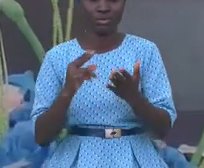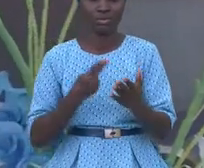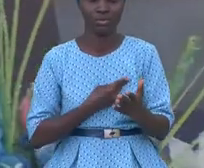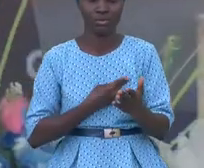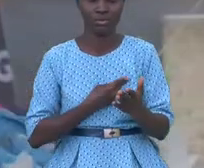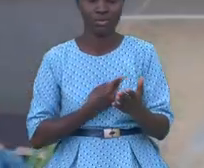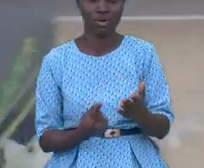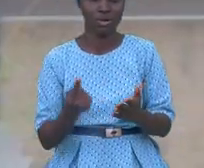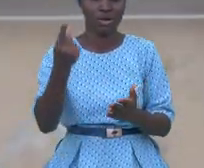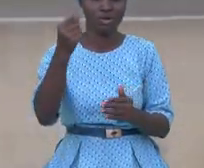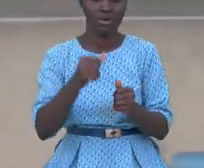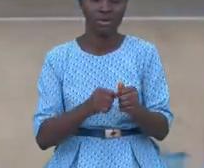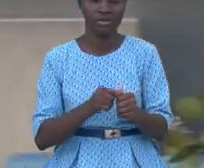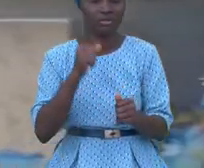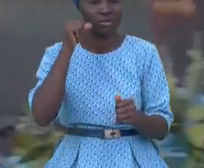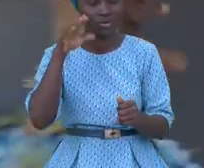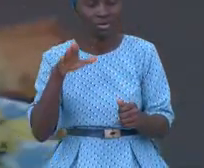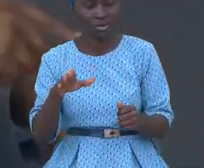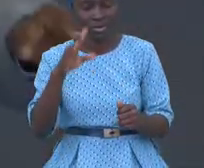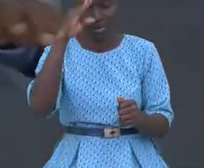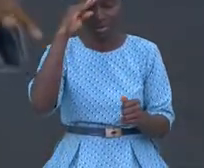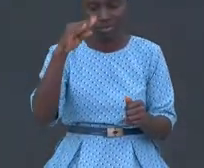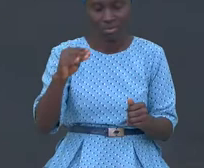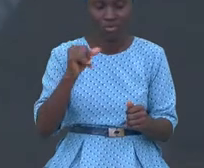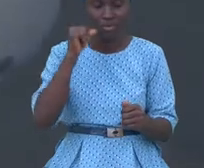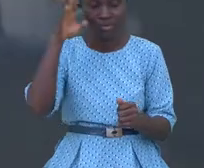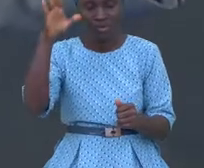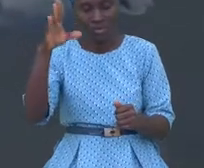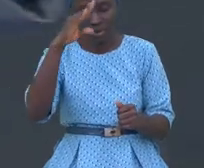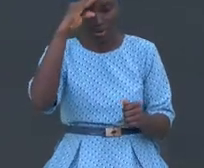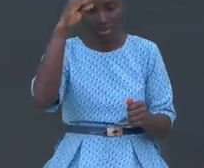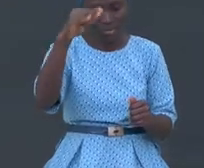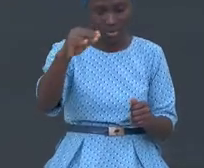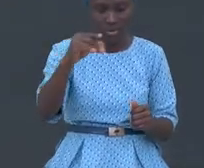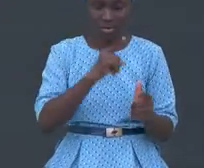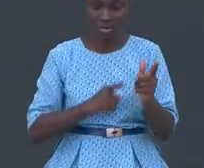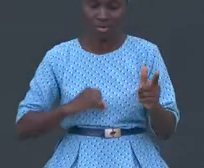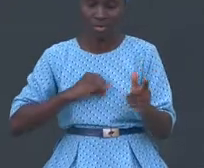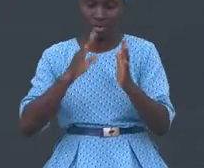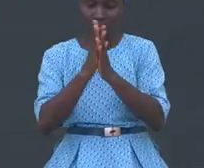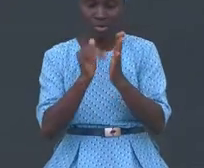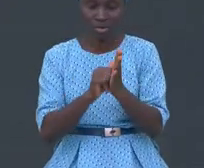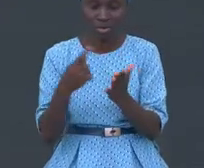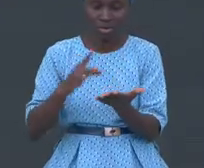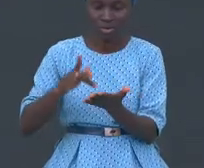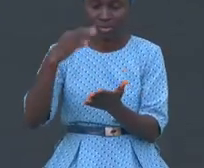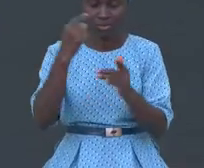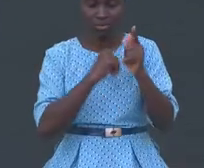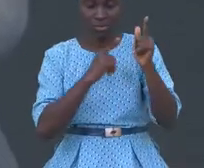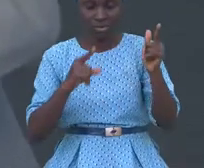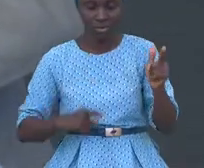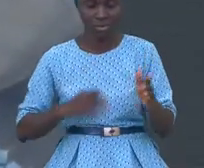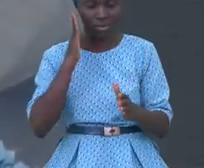every boy, every girl, every man, every woman. And Lord, I pray the glory of the Lord